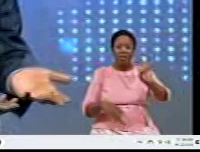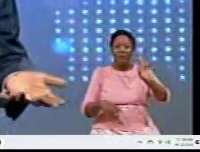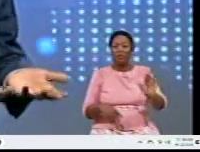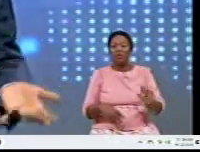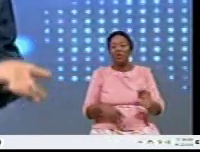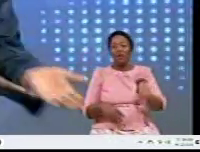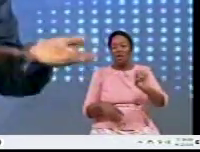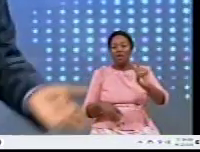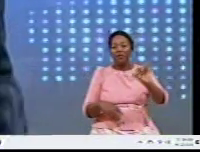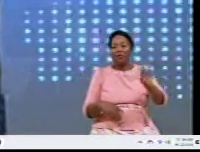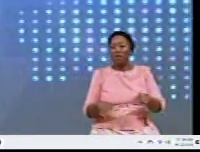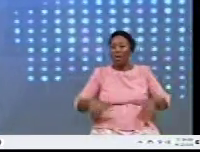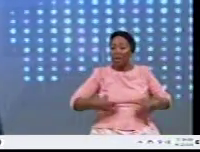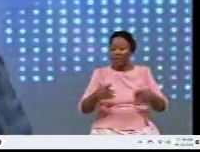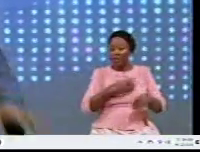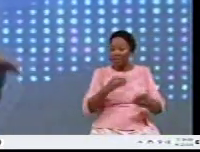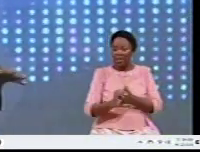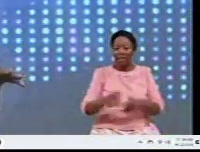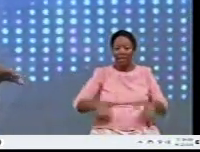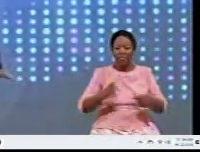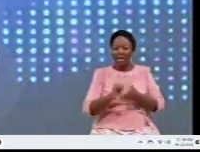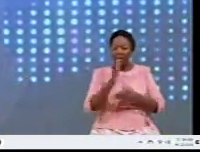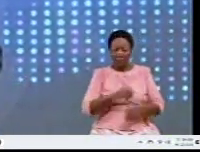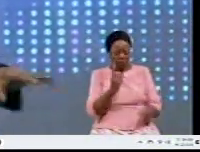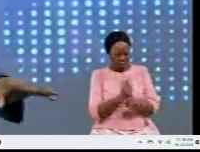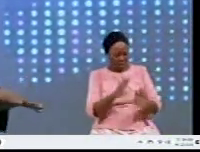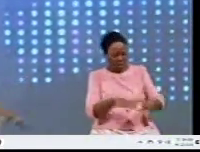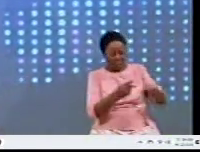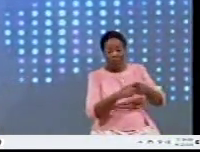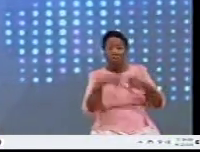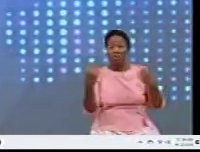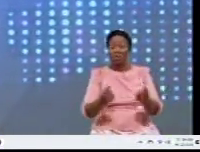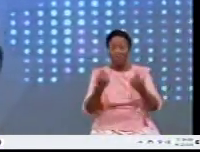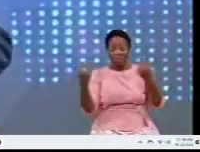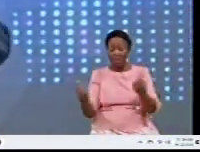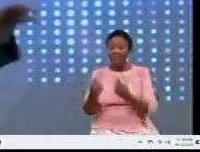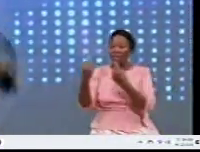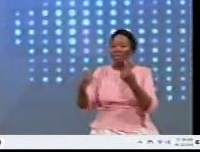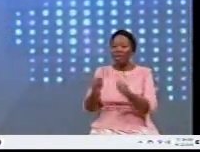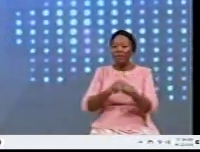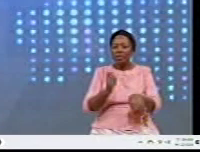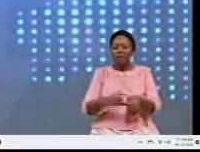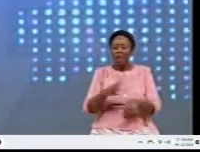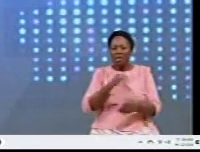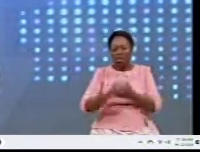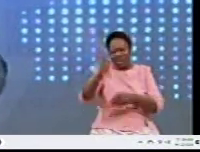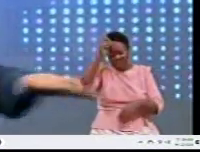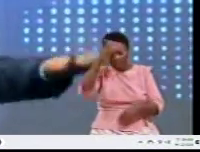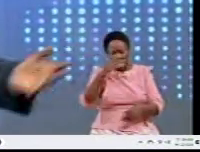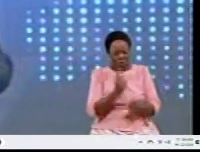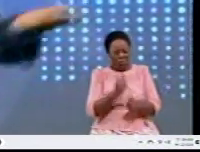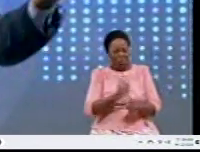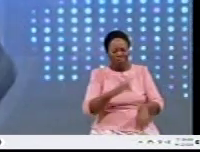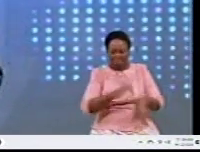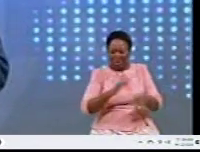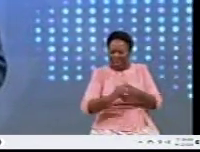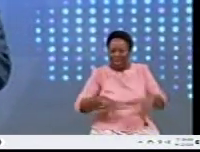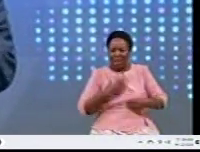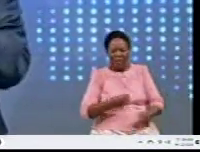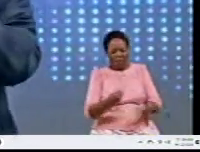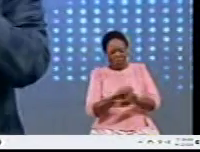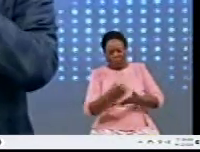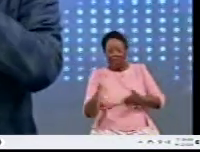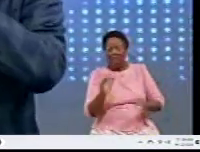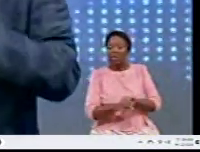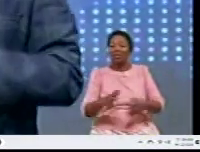that life that is devoted to sin, Satan afflicts that life and wastes that